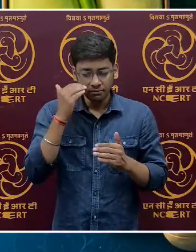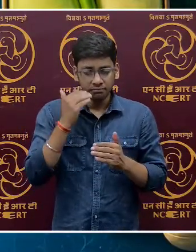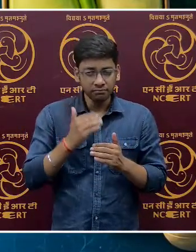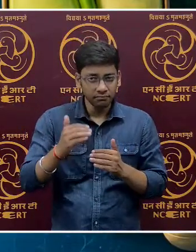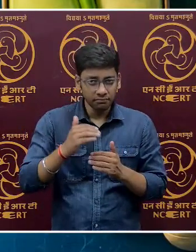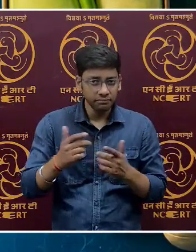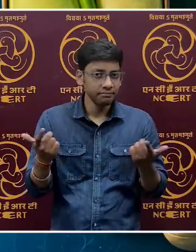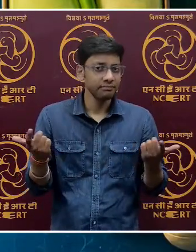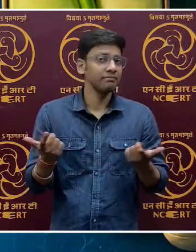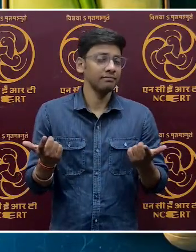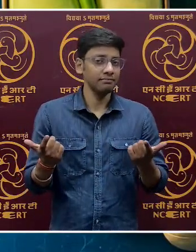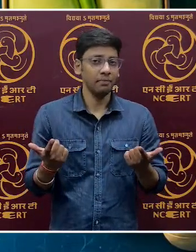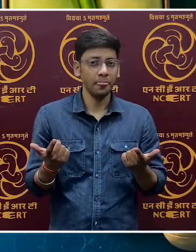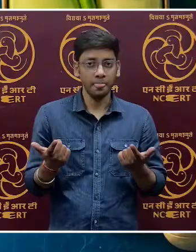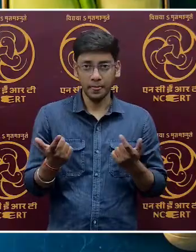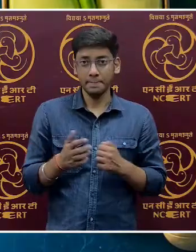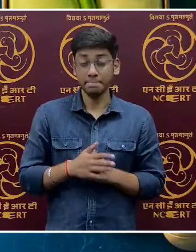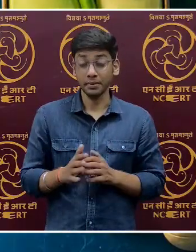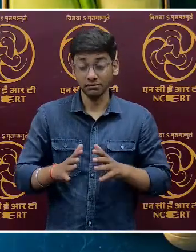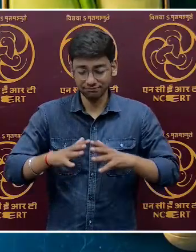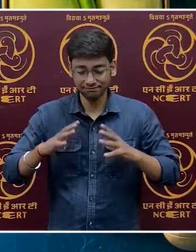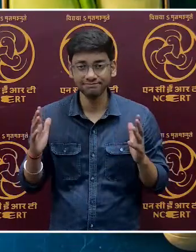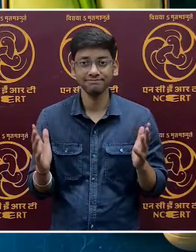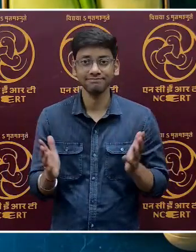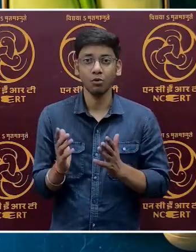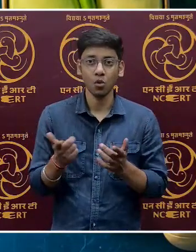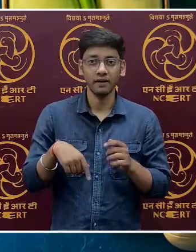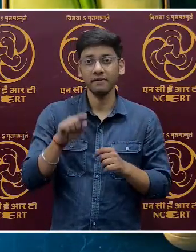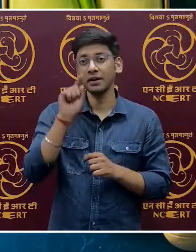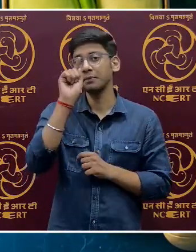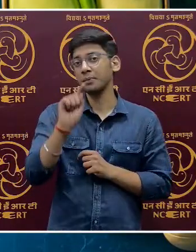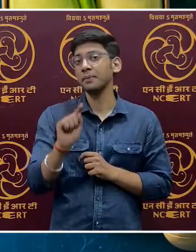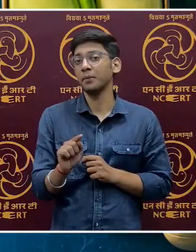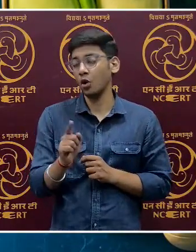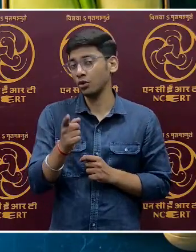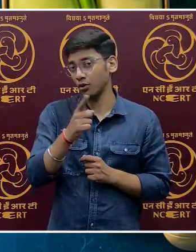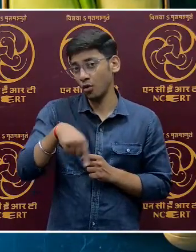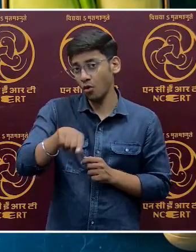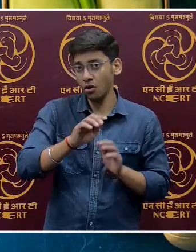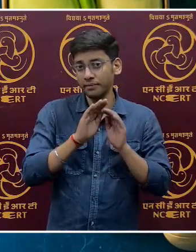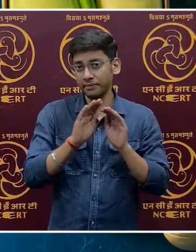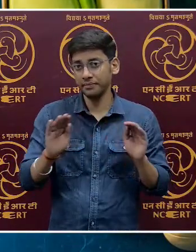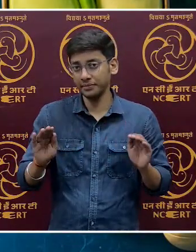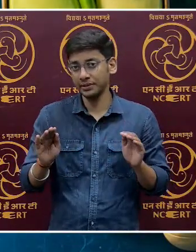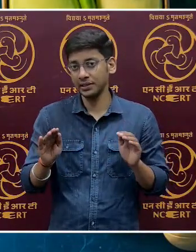be a motivating kind of a factor for all the students.